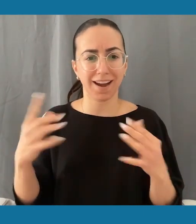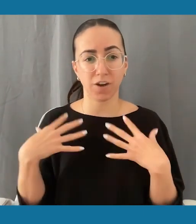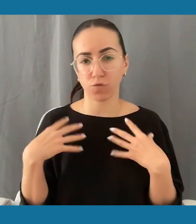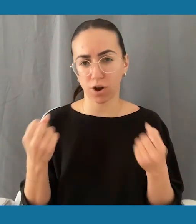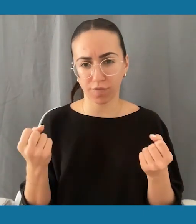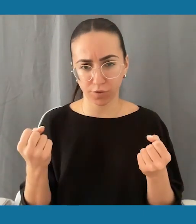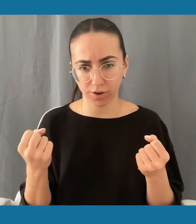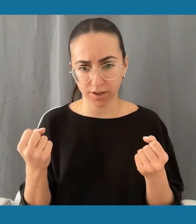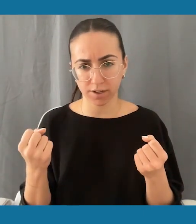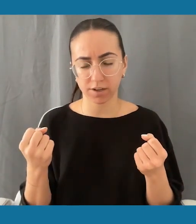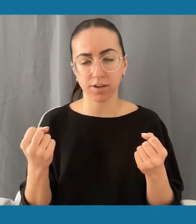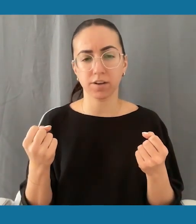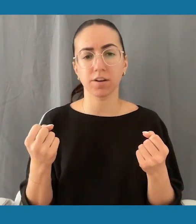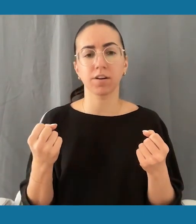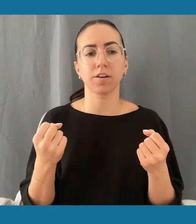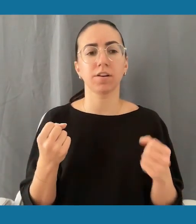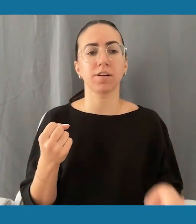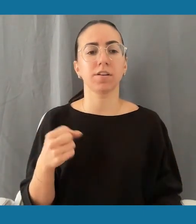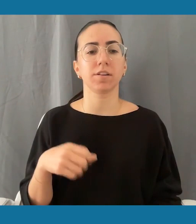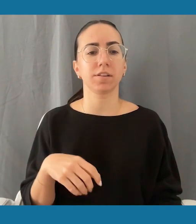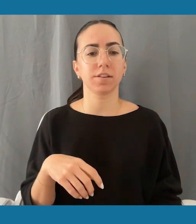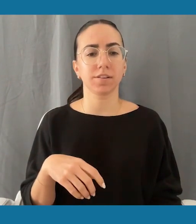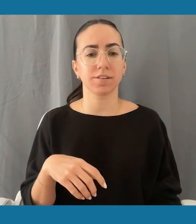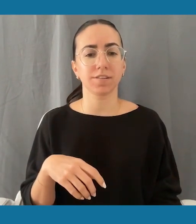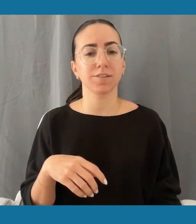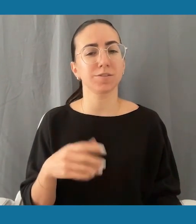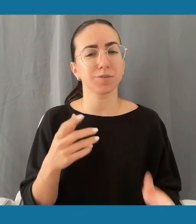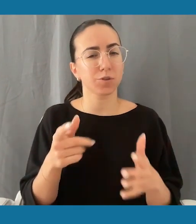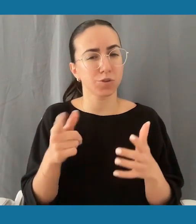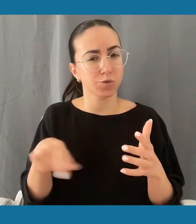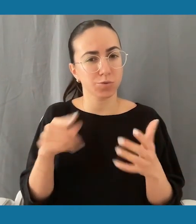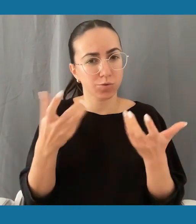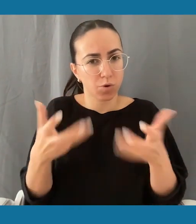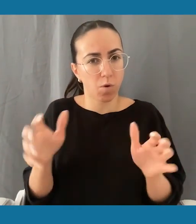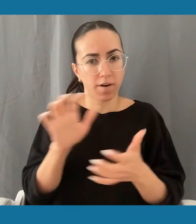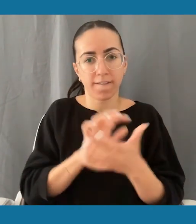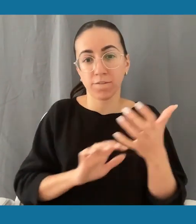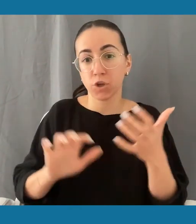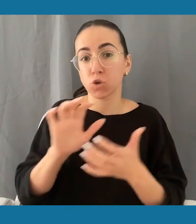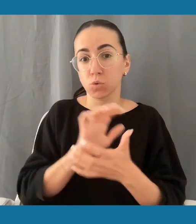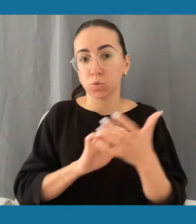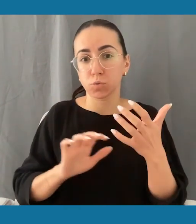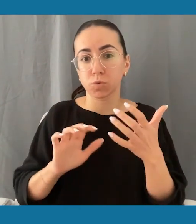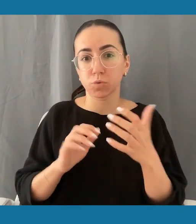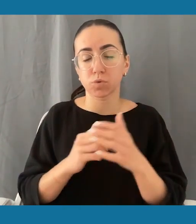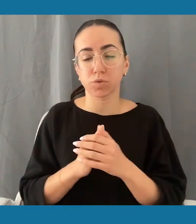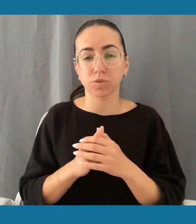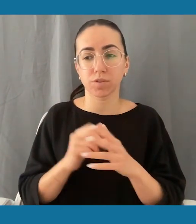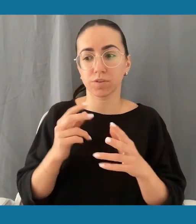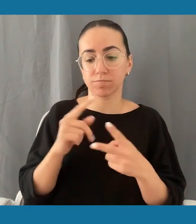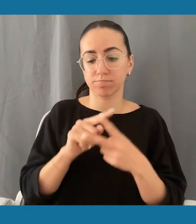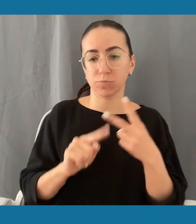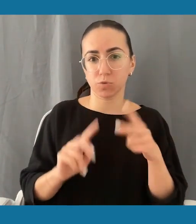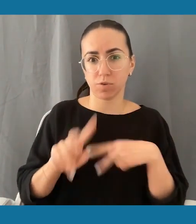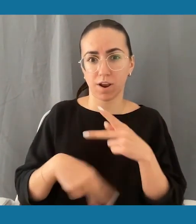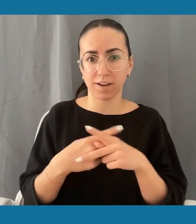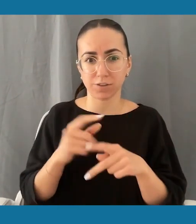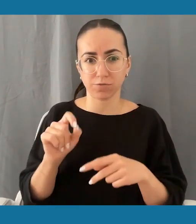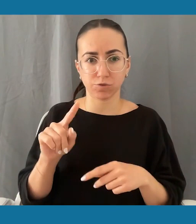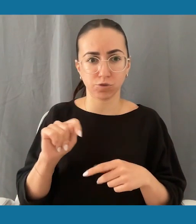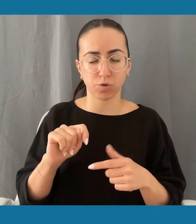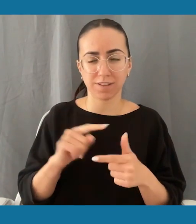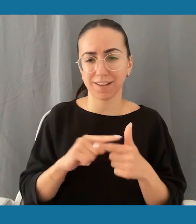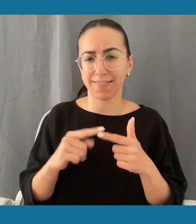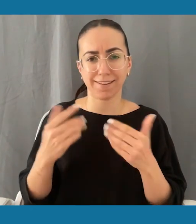recovery against the assets in this trust. So you definitely don't want to confuse these two kinds of trusts and throw a